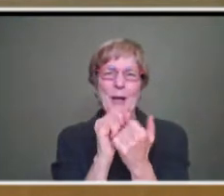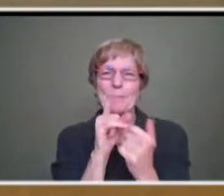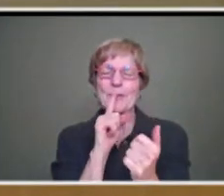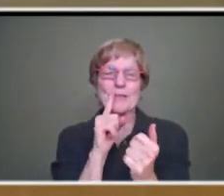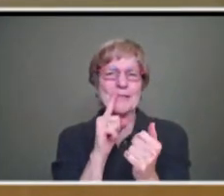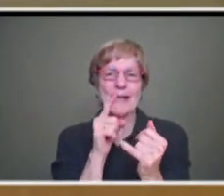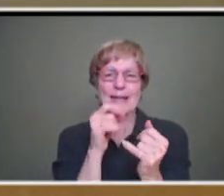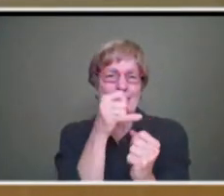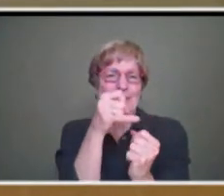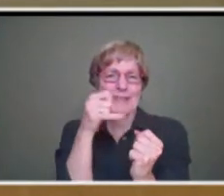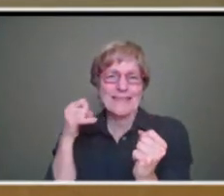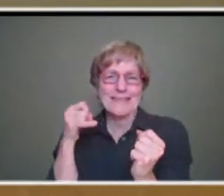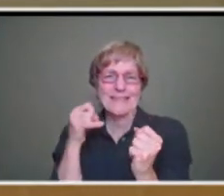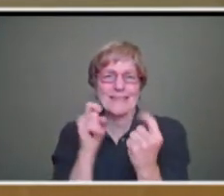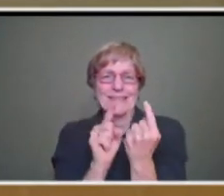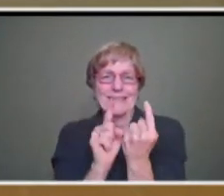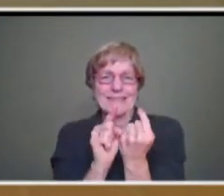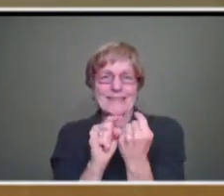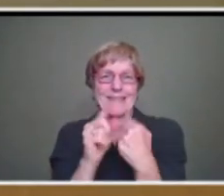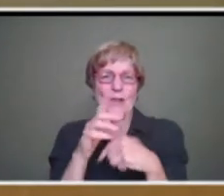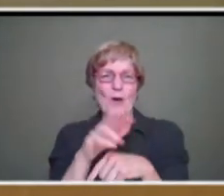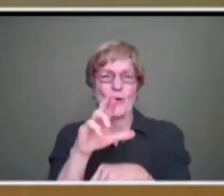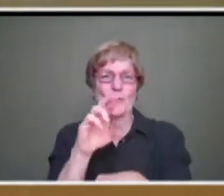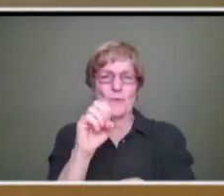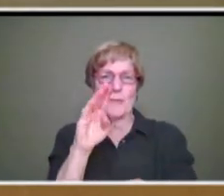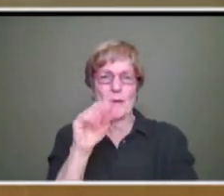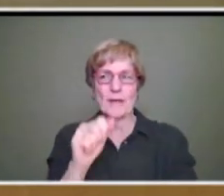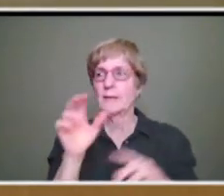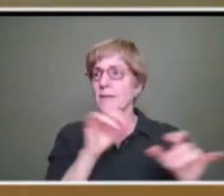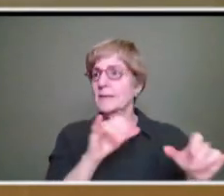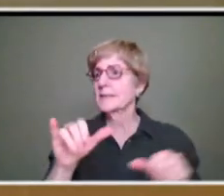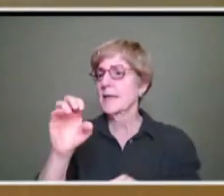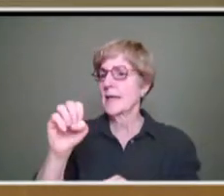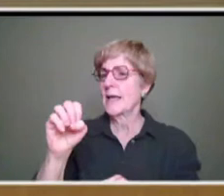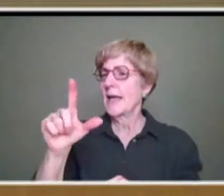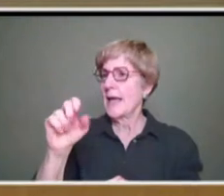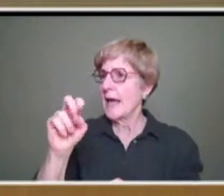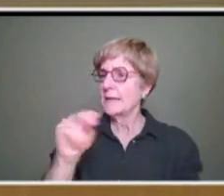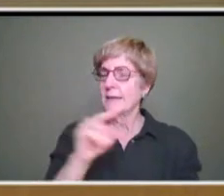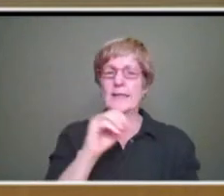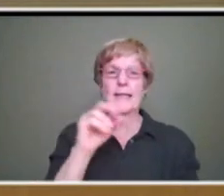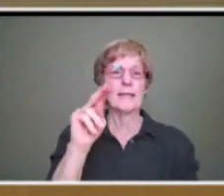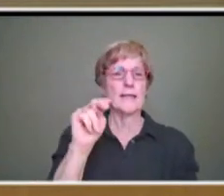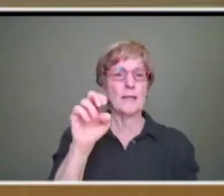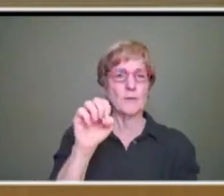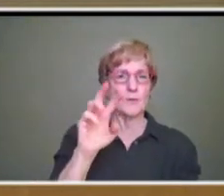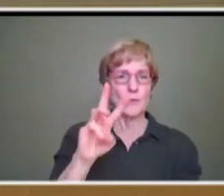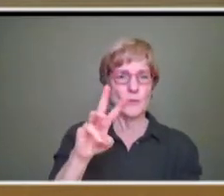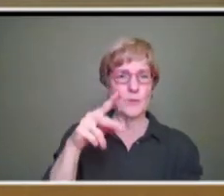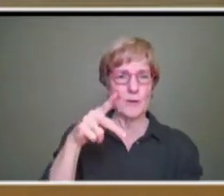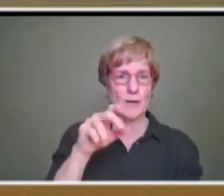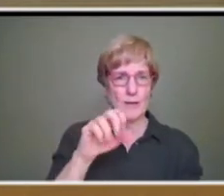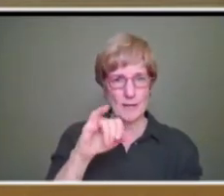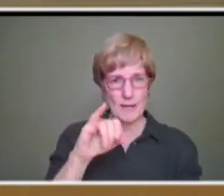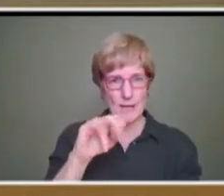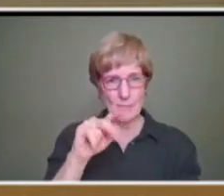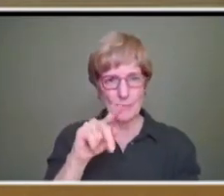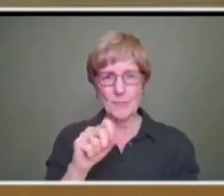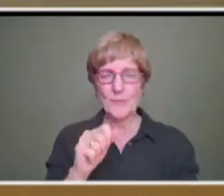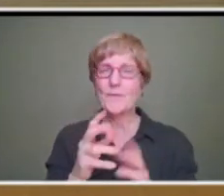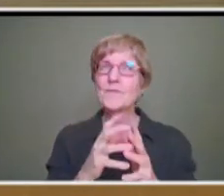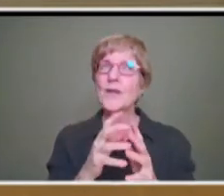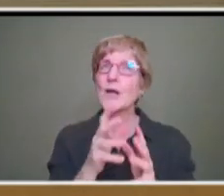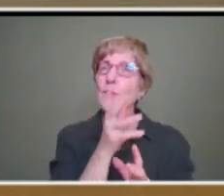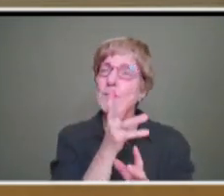in the street on Rebecca and the same thing for Ellen and new Panola those streets you know are very rural I